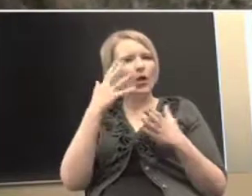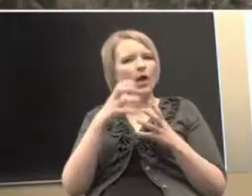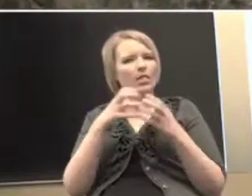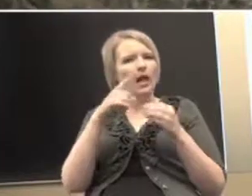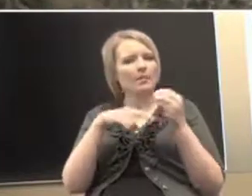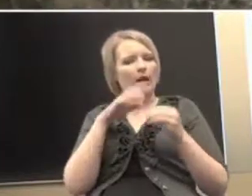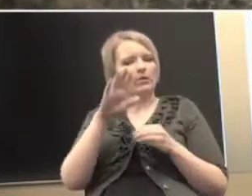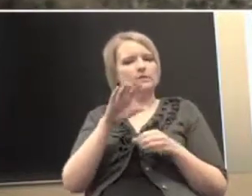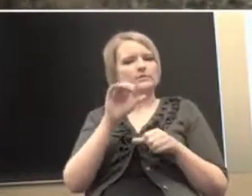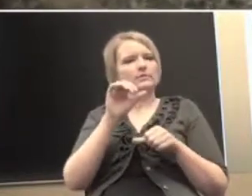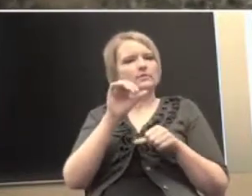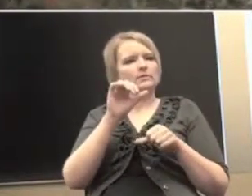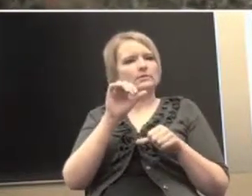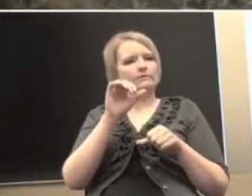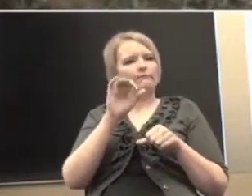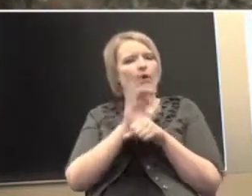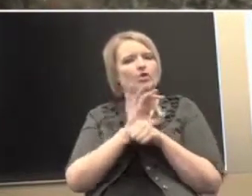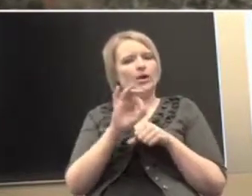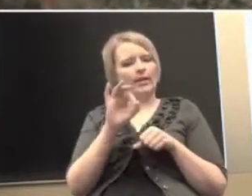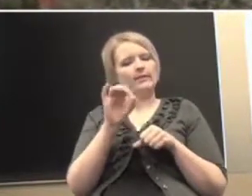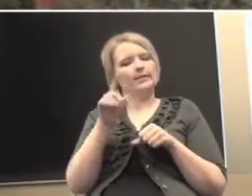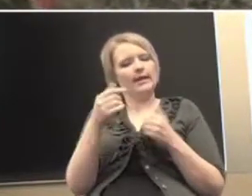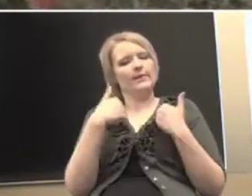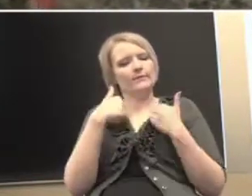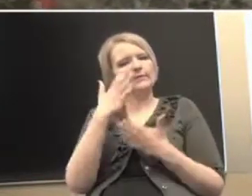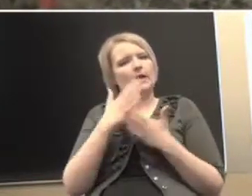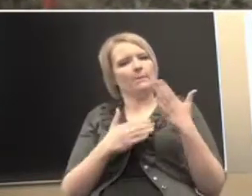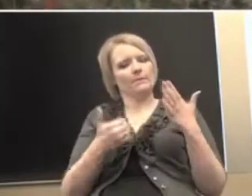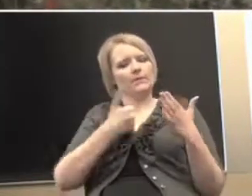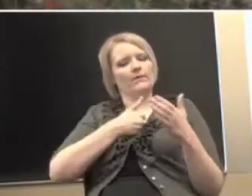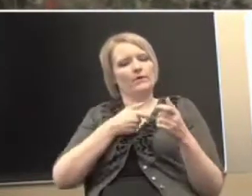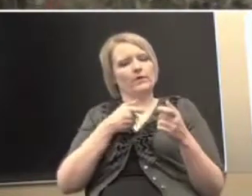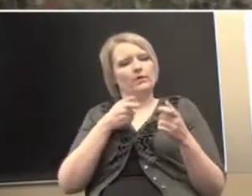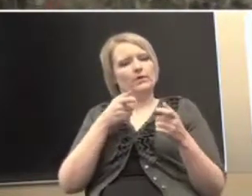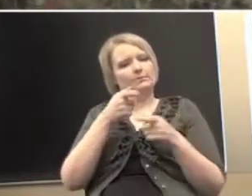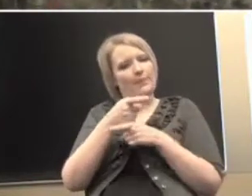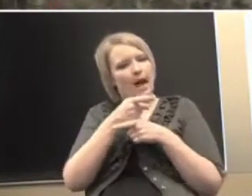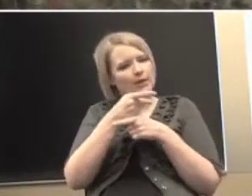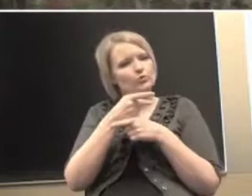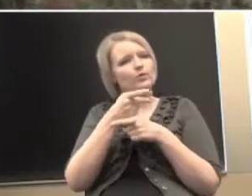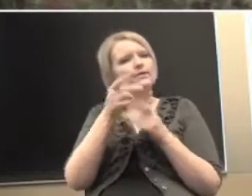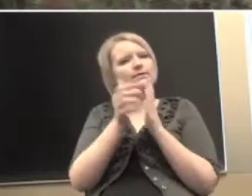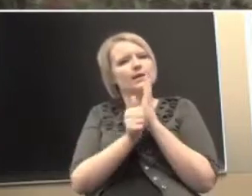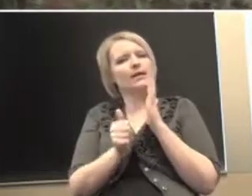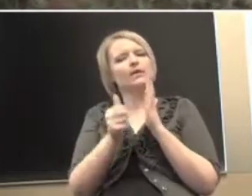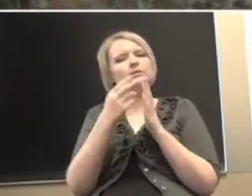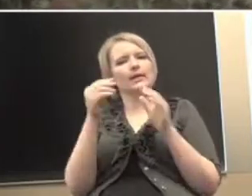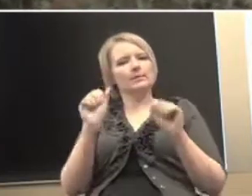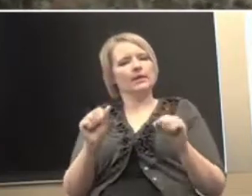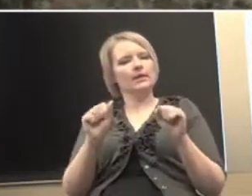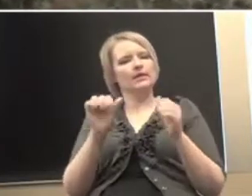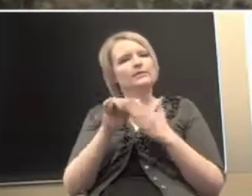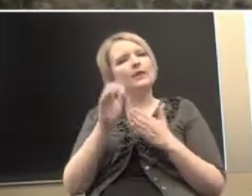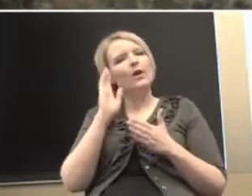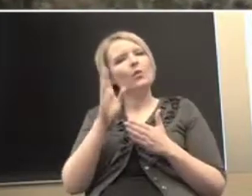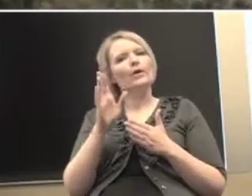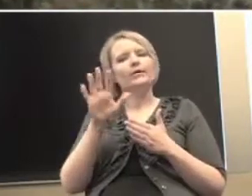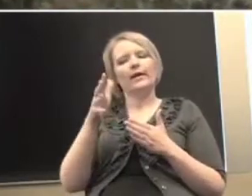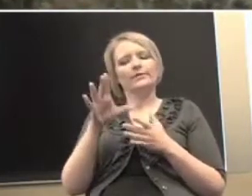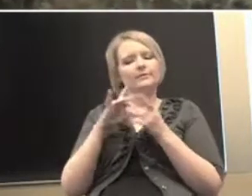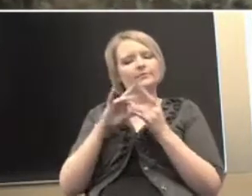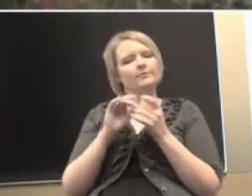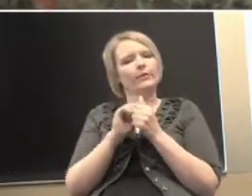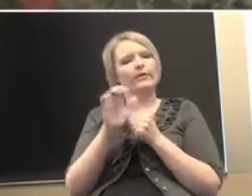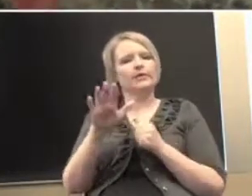So this is assuming that he has some self-monitoring skills or abilities, and that would also probably be part of tailoring the plan to his